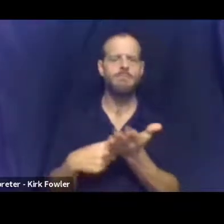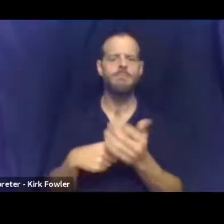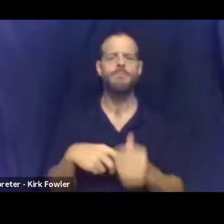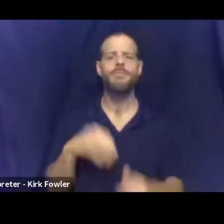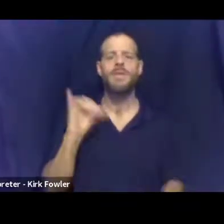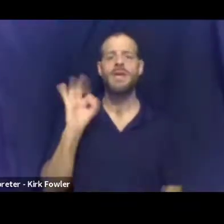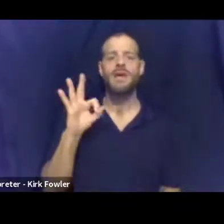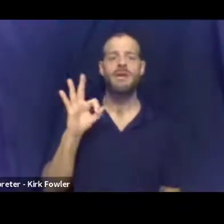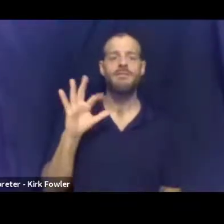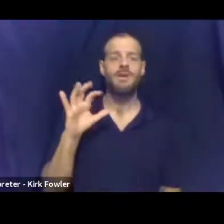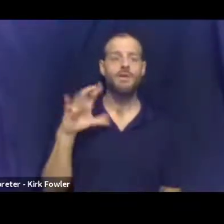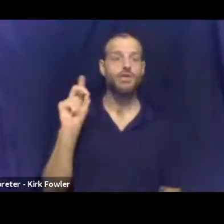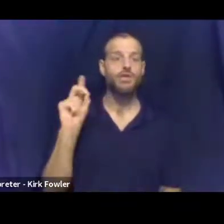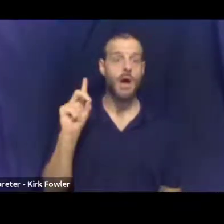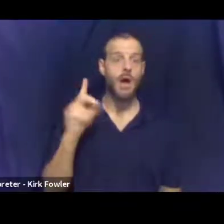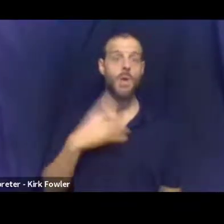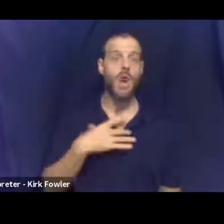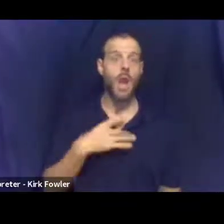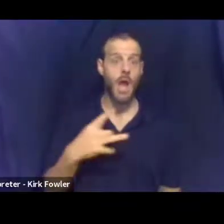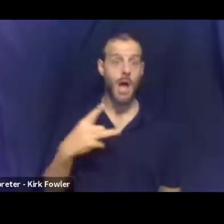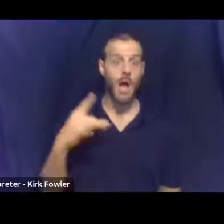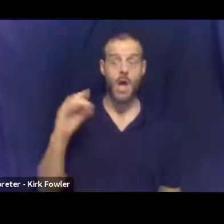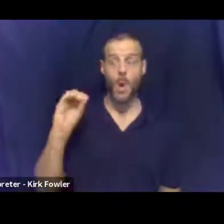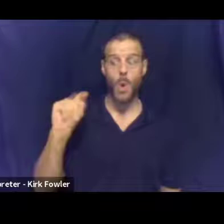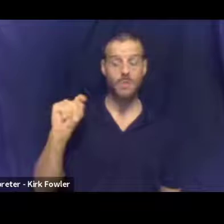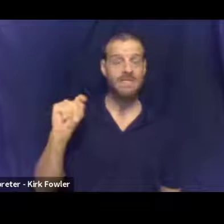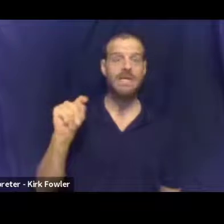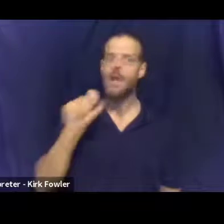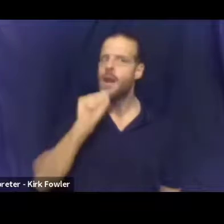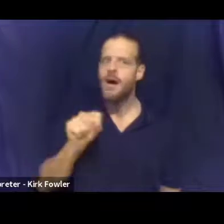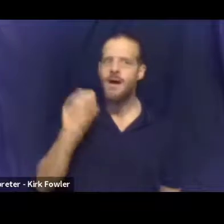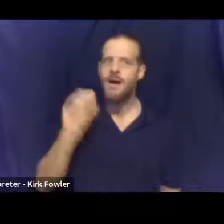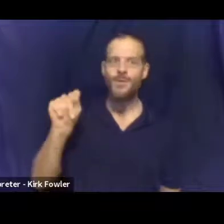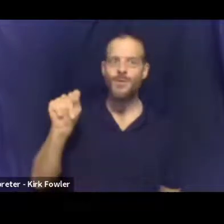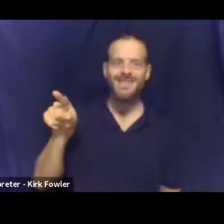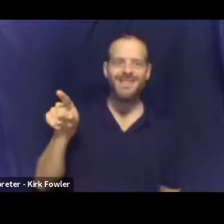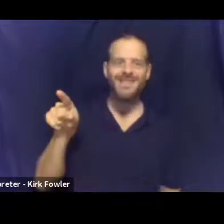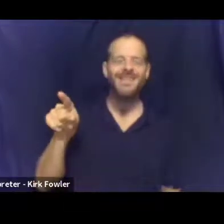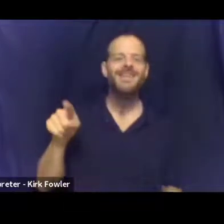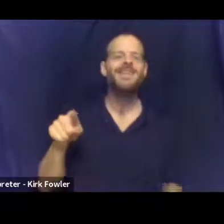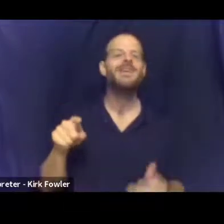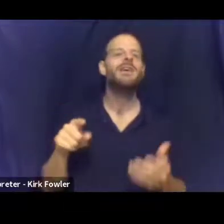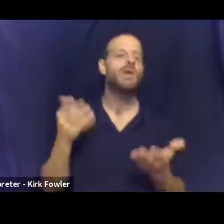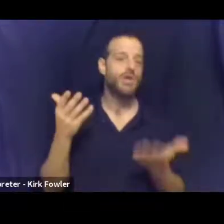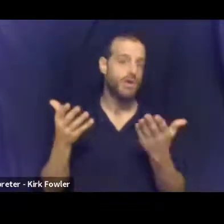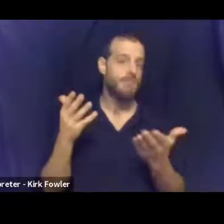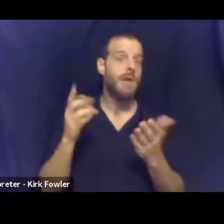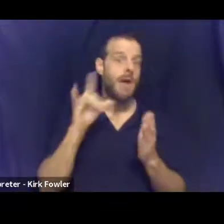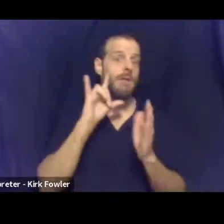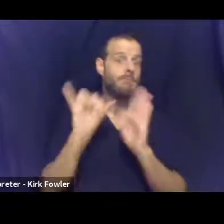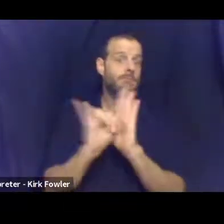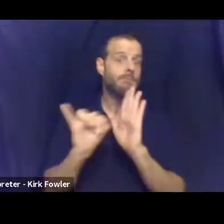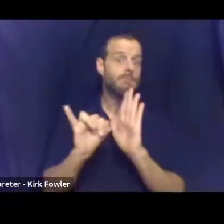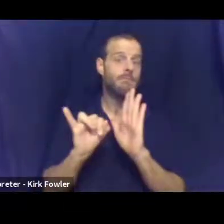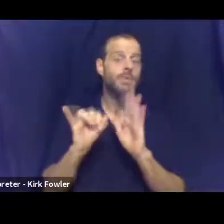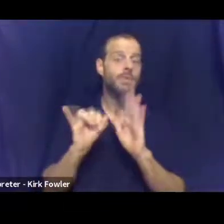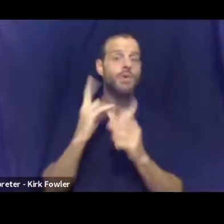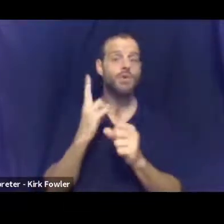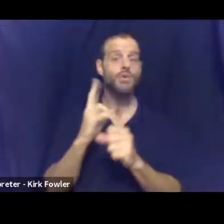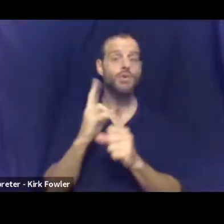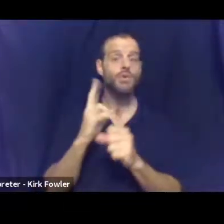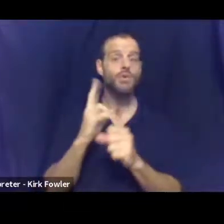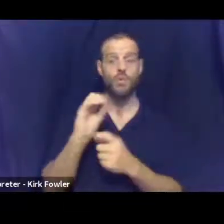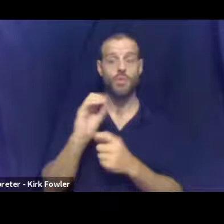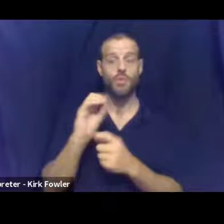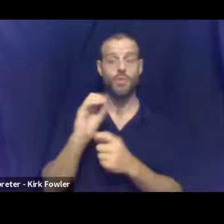to go to occupational therapy because they love their OT, you might want to pick an identifier for the OT to start that off just to build the meaning.